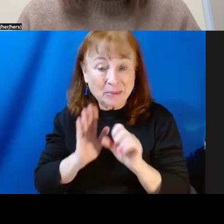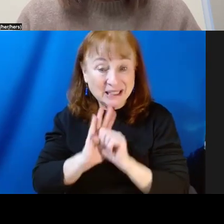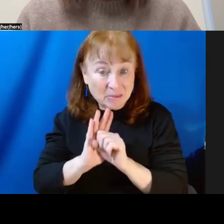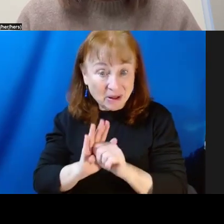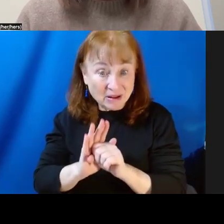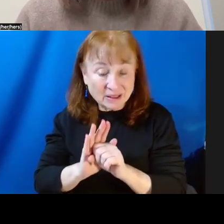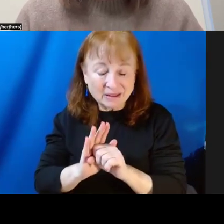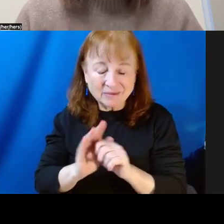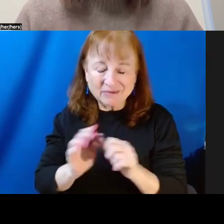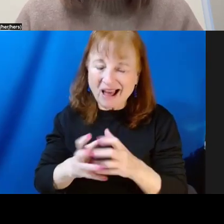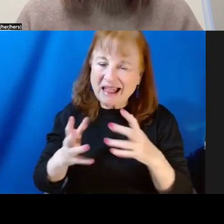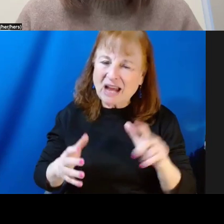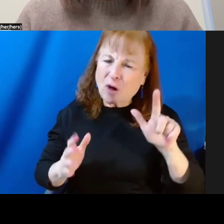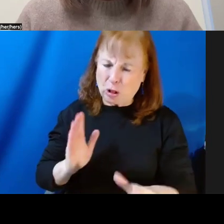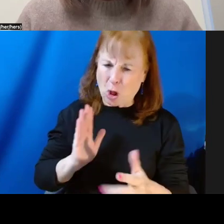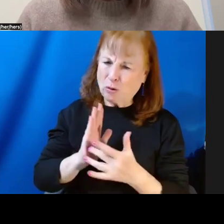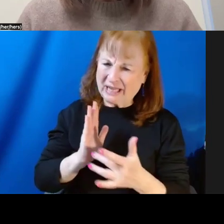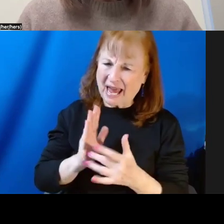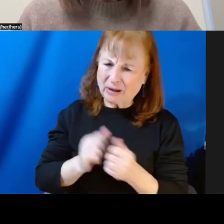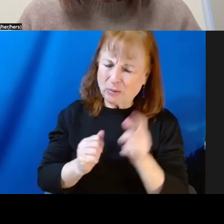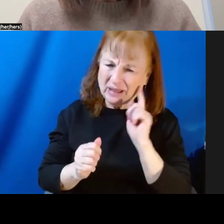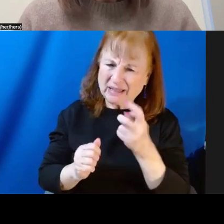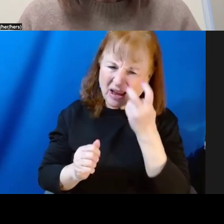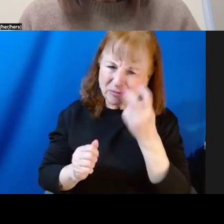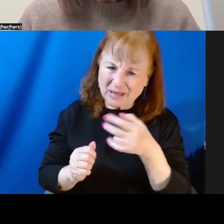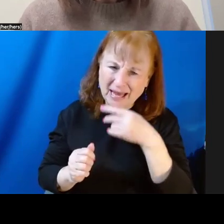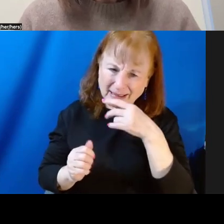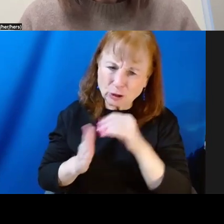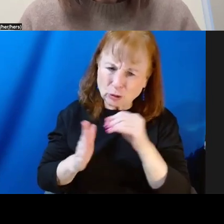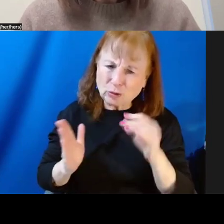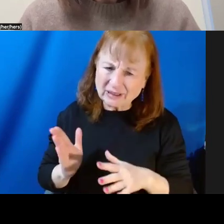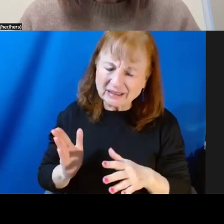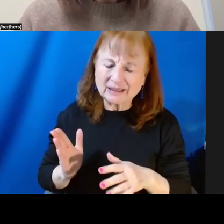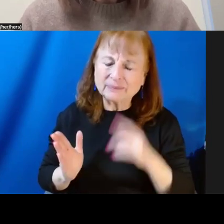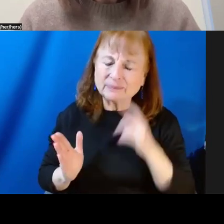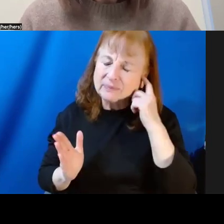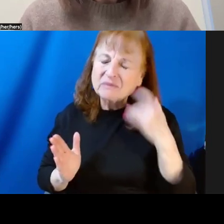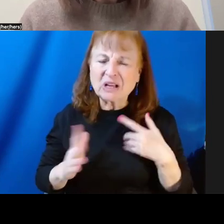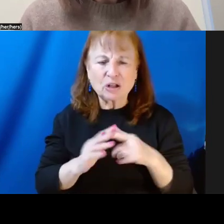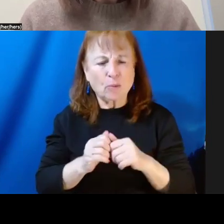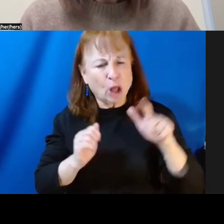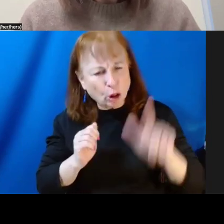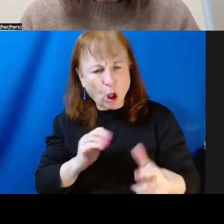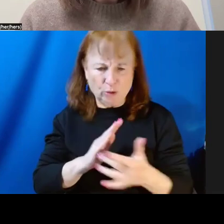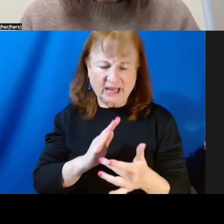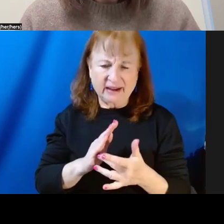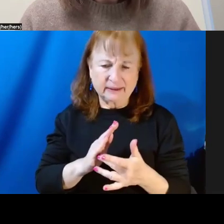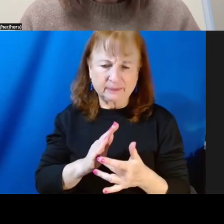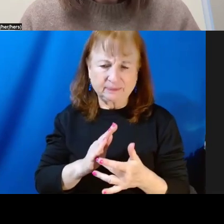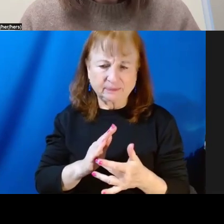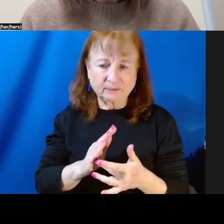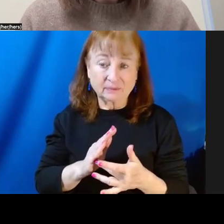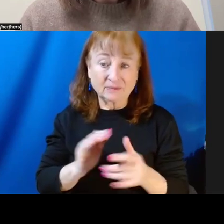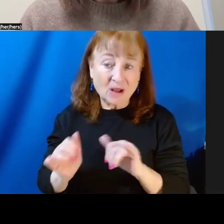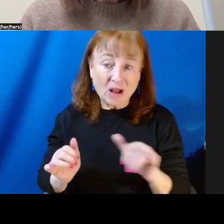But it's a lot of low tech, usually with our deafblind students, is usually where we start. Because